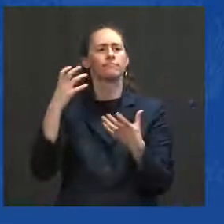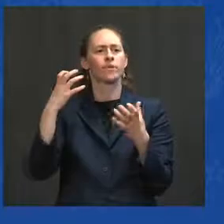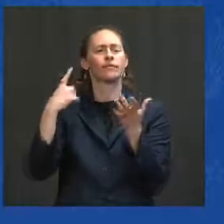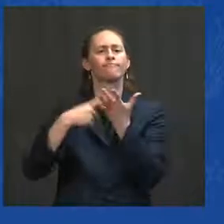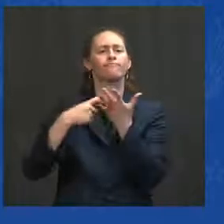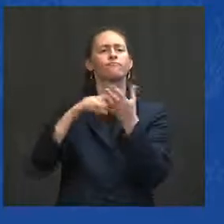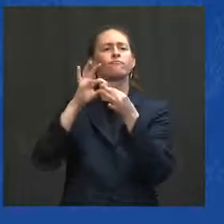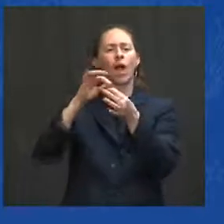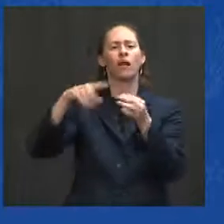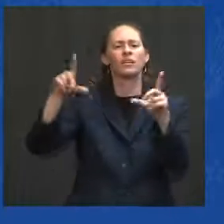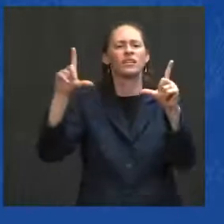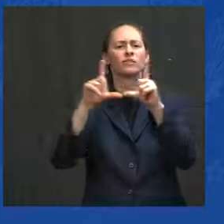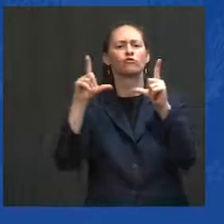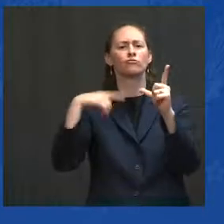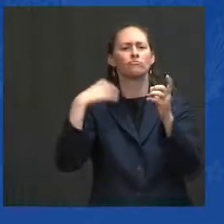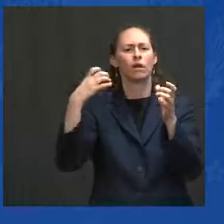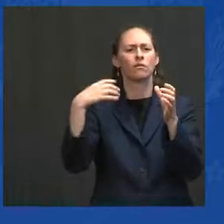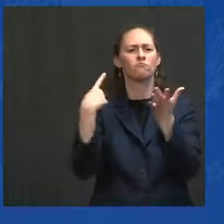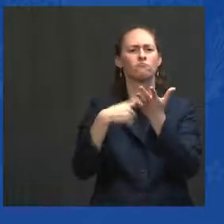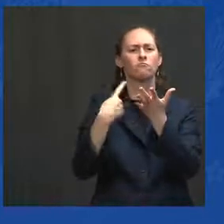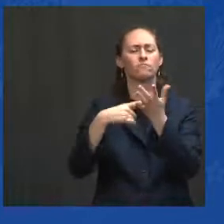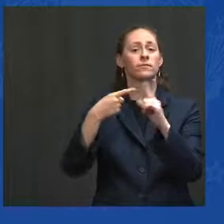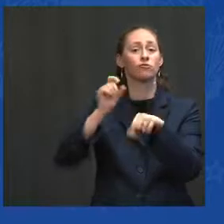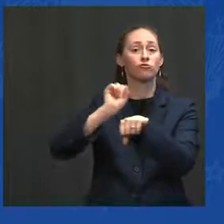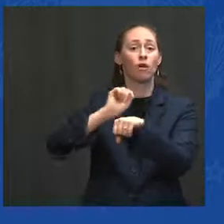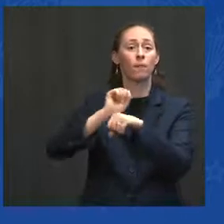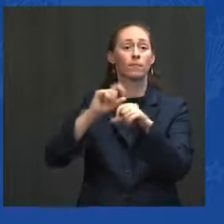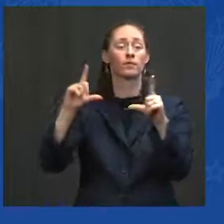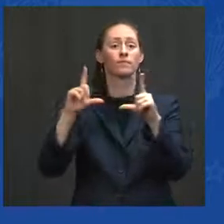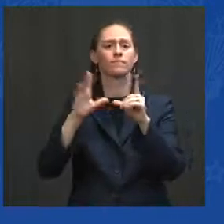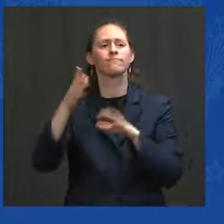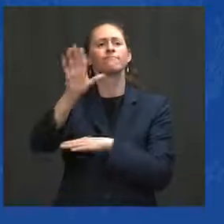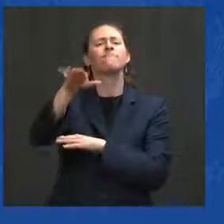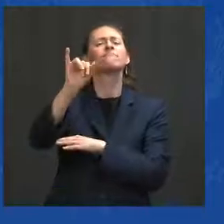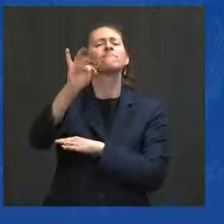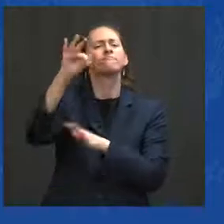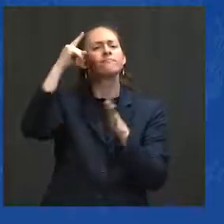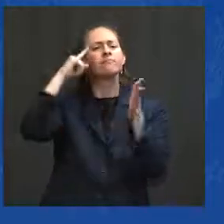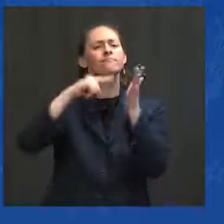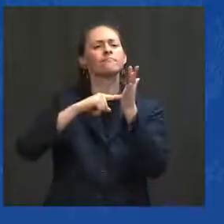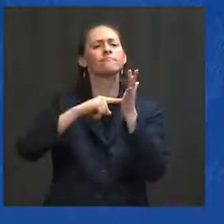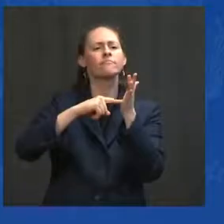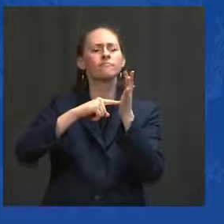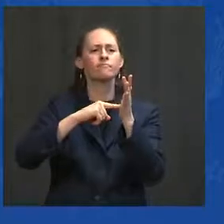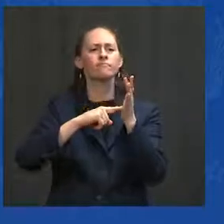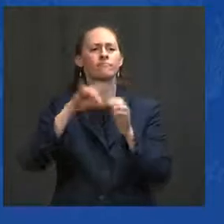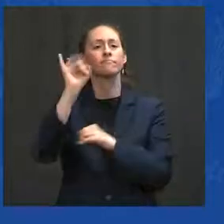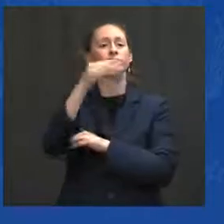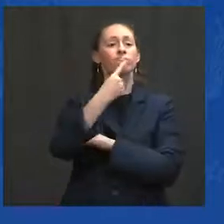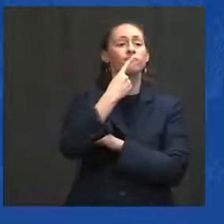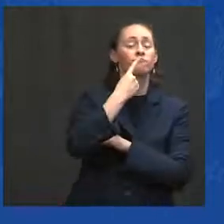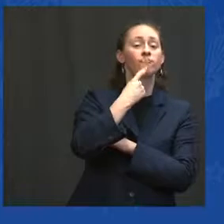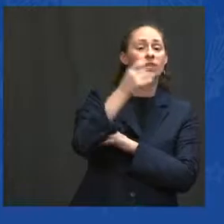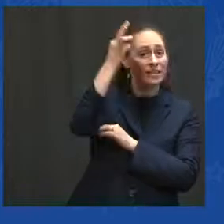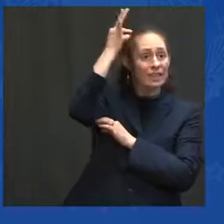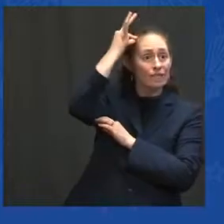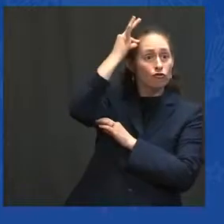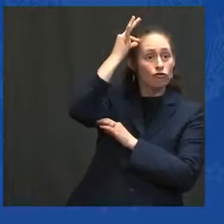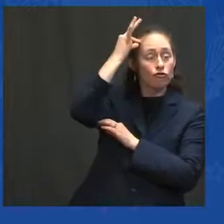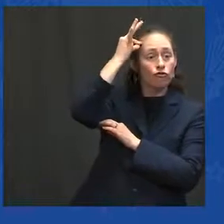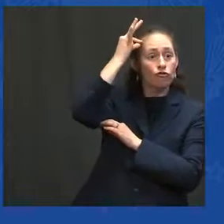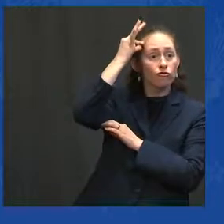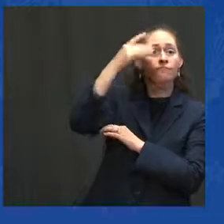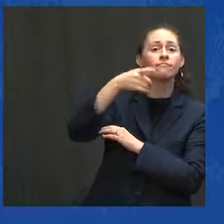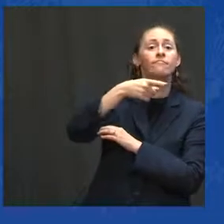you braid hair and you move from one state to another, sometimes you have to do a 6-month apprenticeship, even though you've been in the business